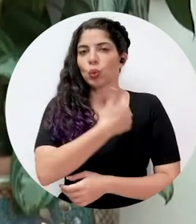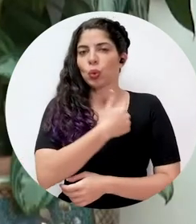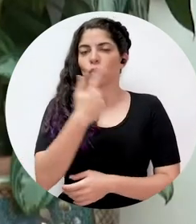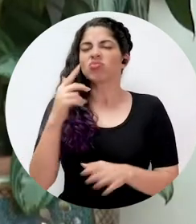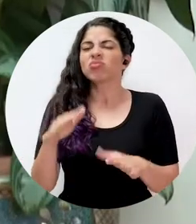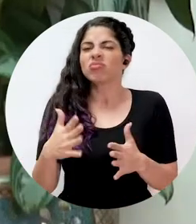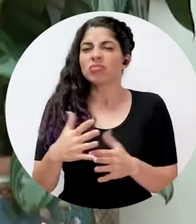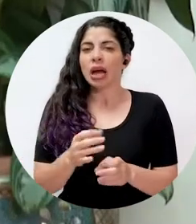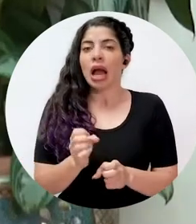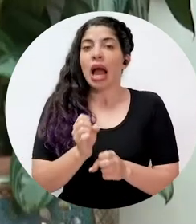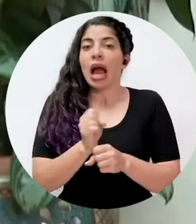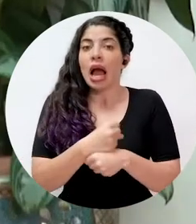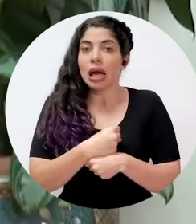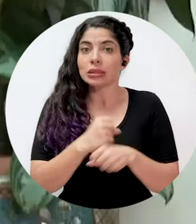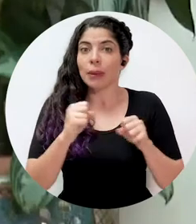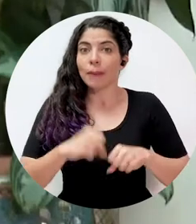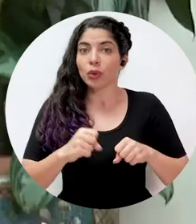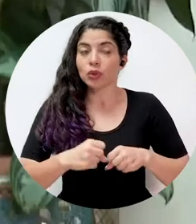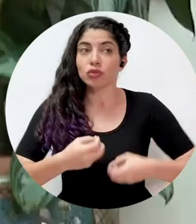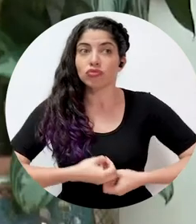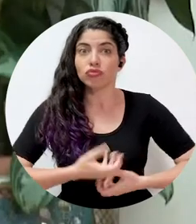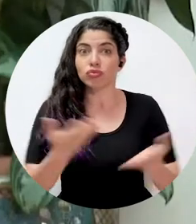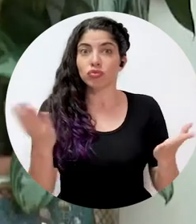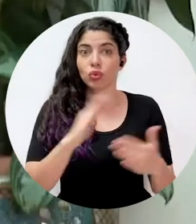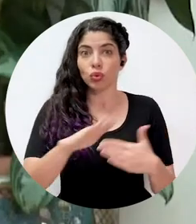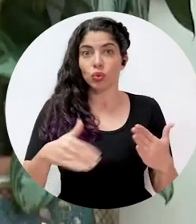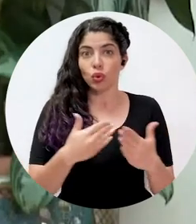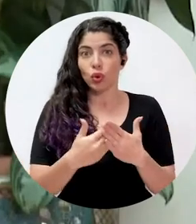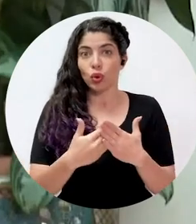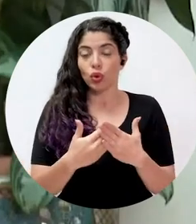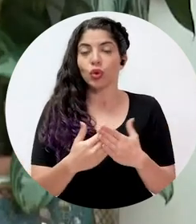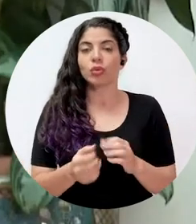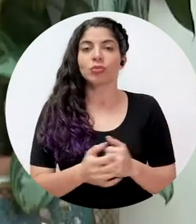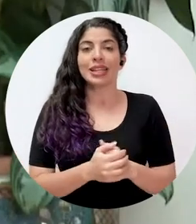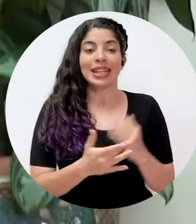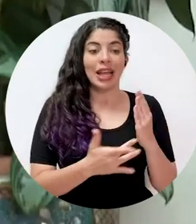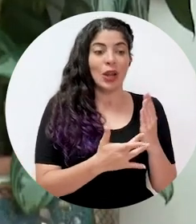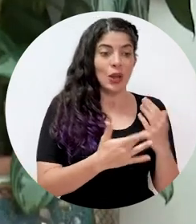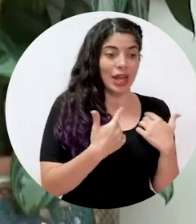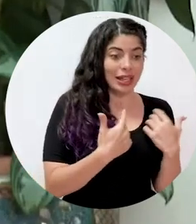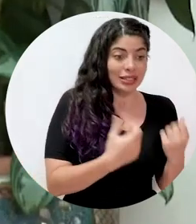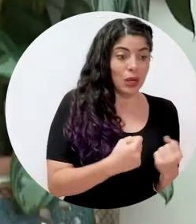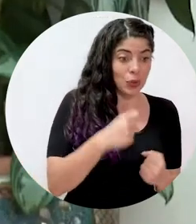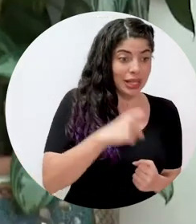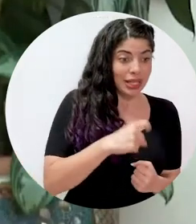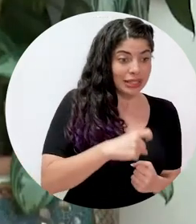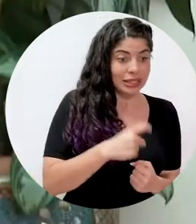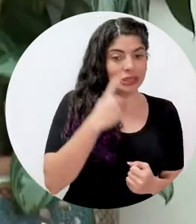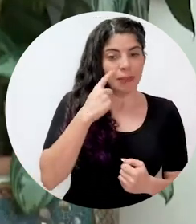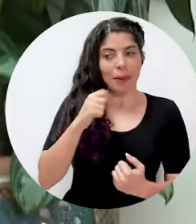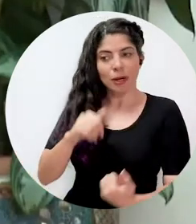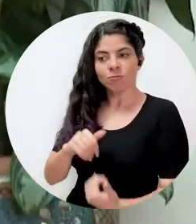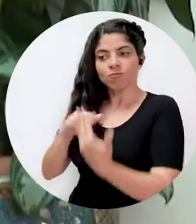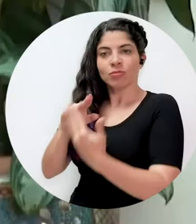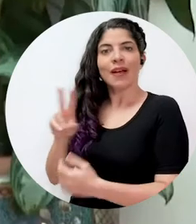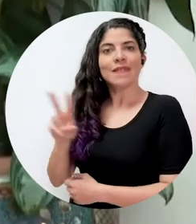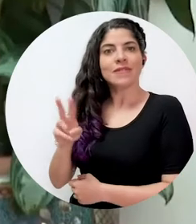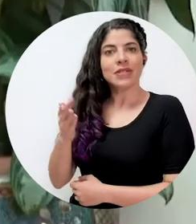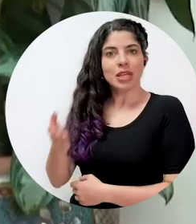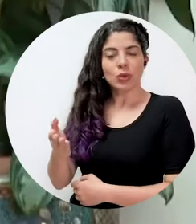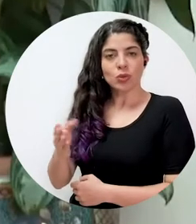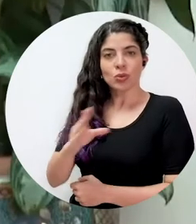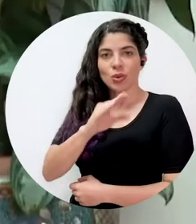us to make available to all the health technologies required in the fight against the